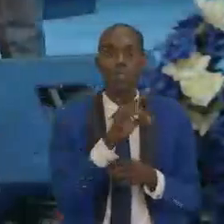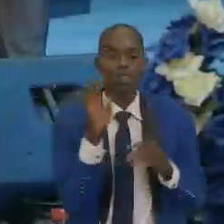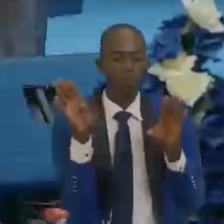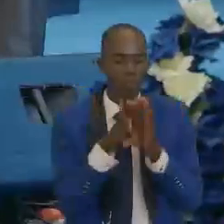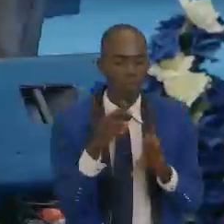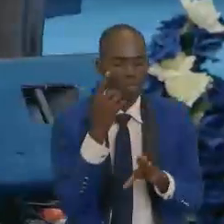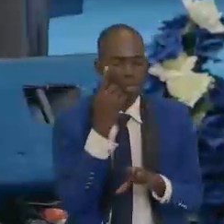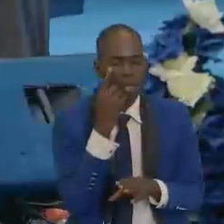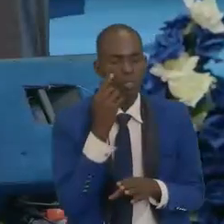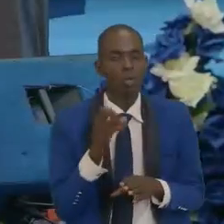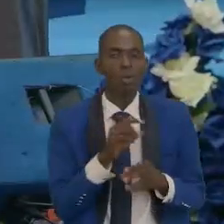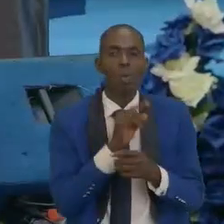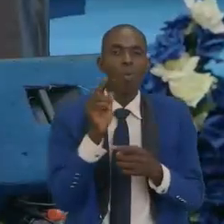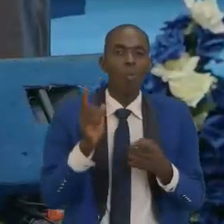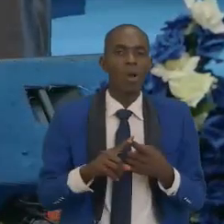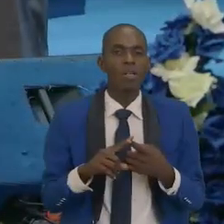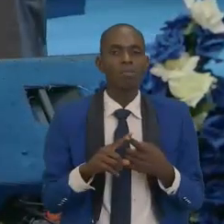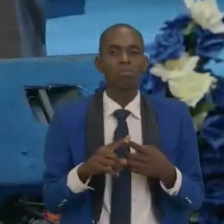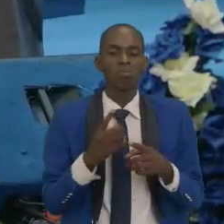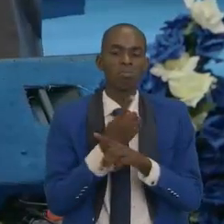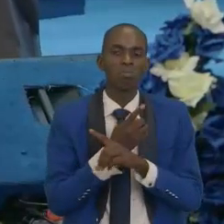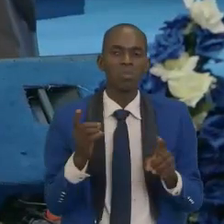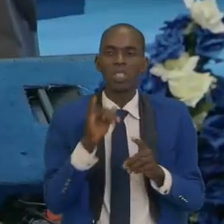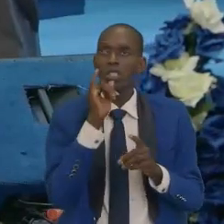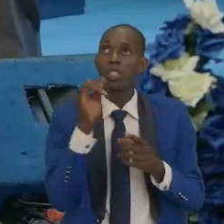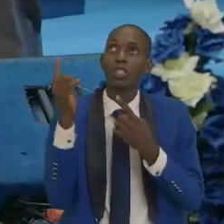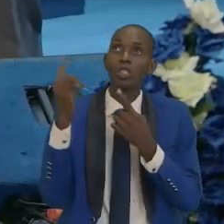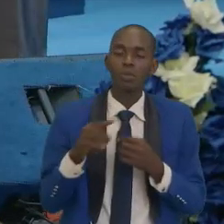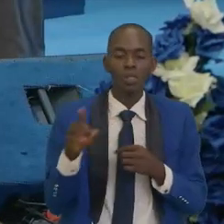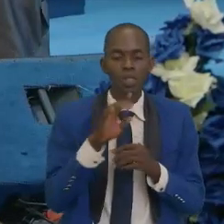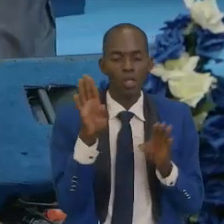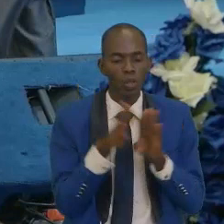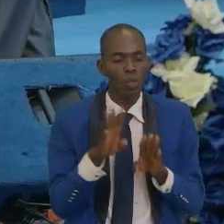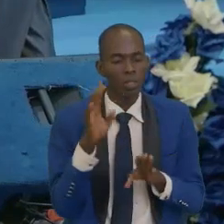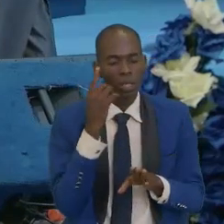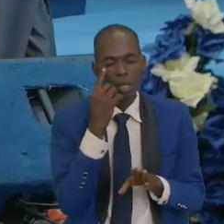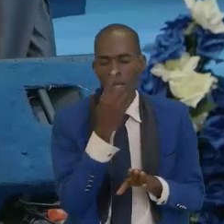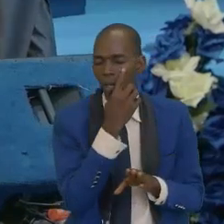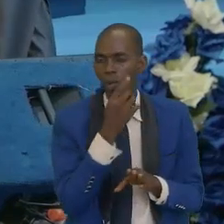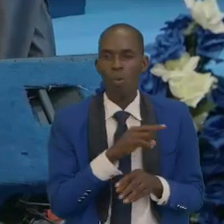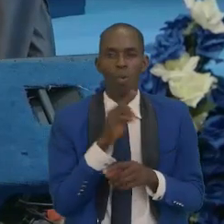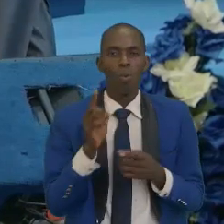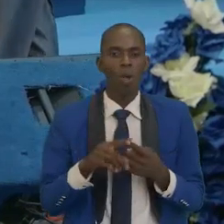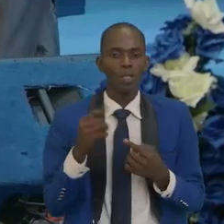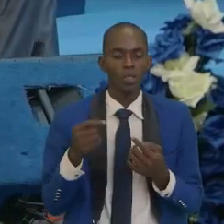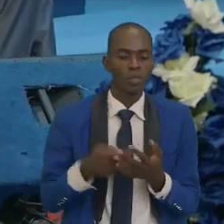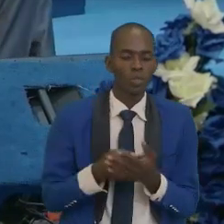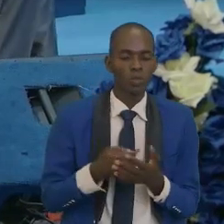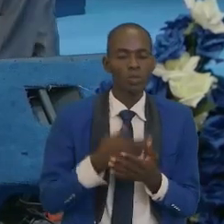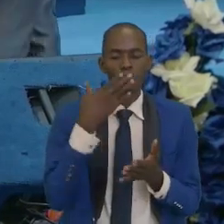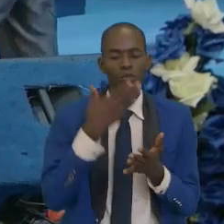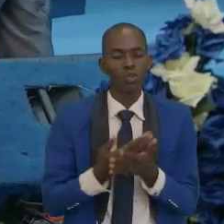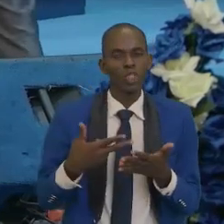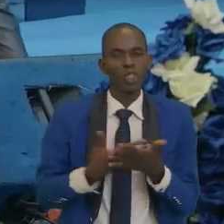eyes. When deliverance is coming, they close their eyes. When the gospel, the good news is